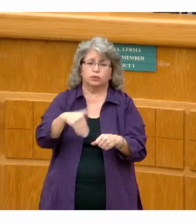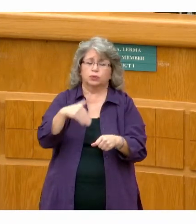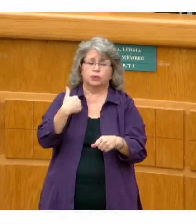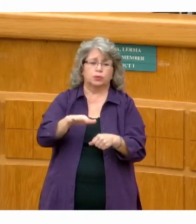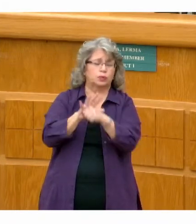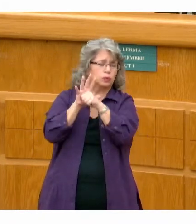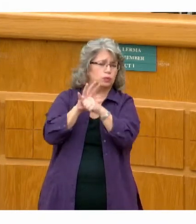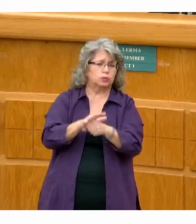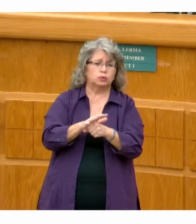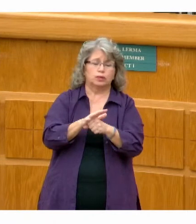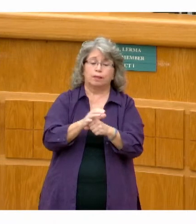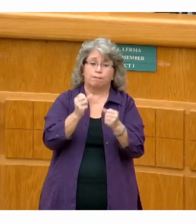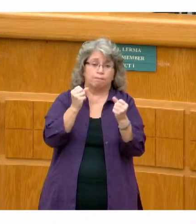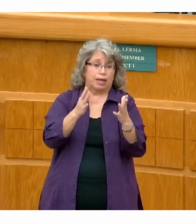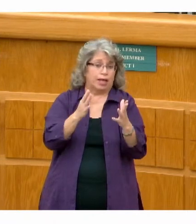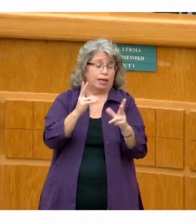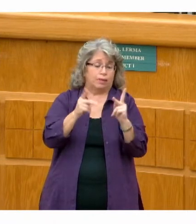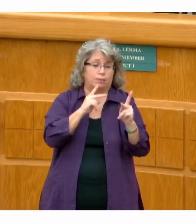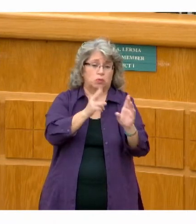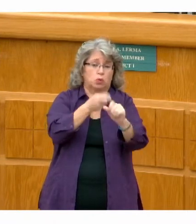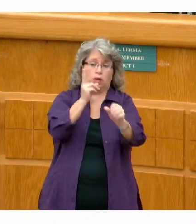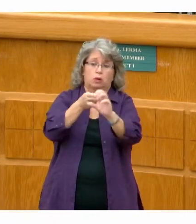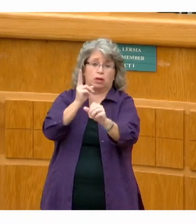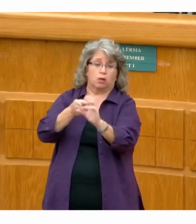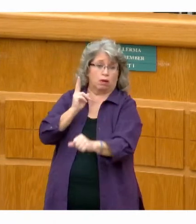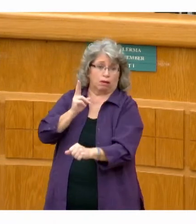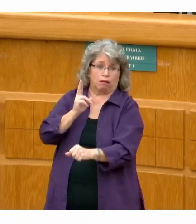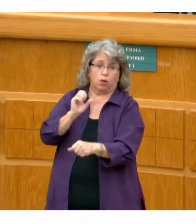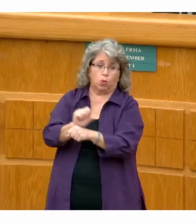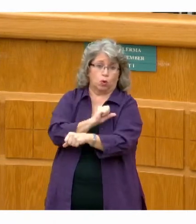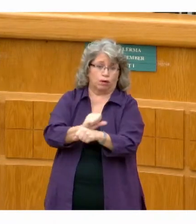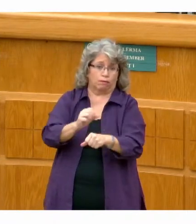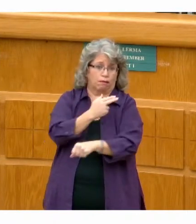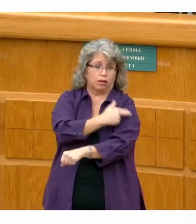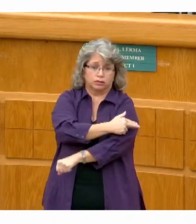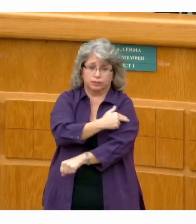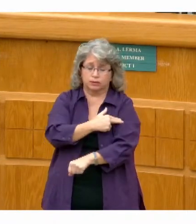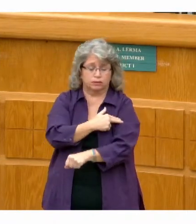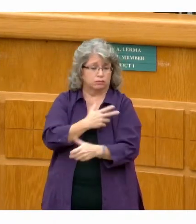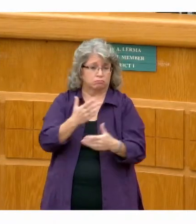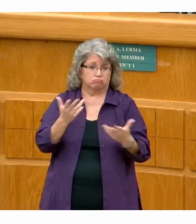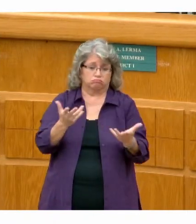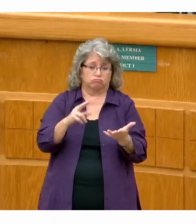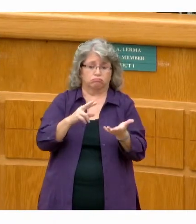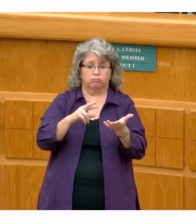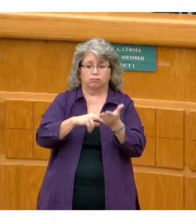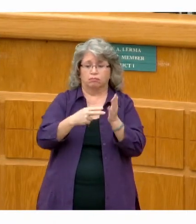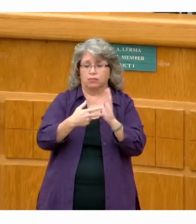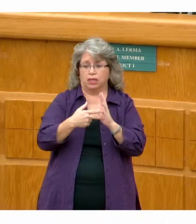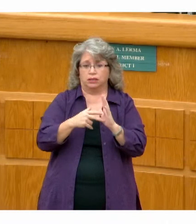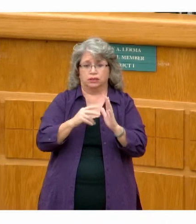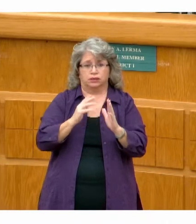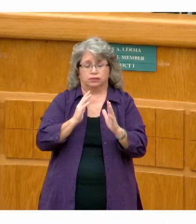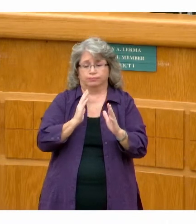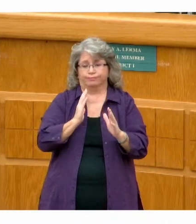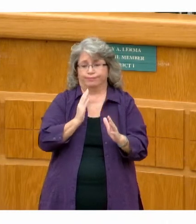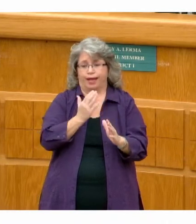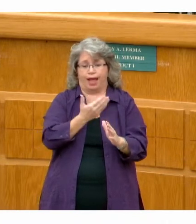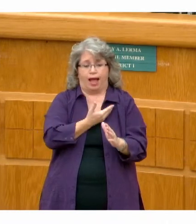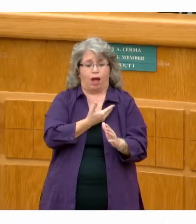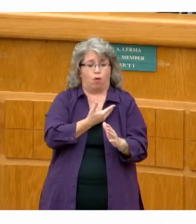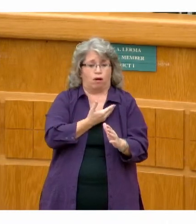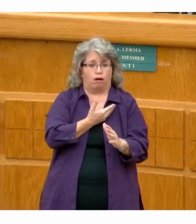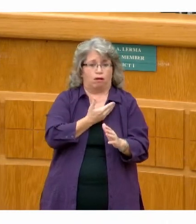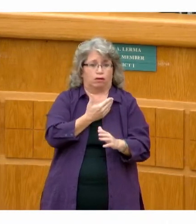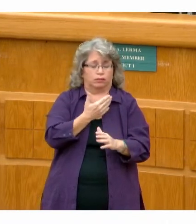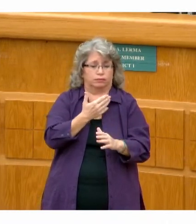lot of healthcare workers that are leaving their jobs right now, which is making it so that our overall hospital